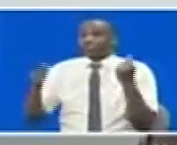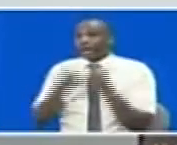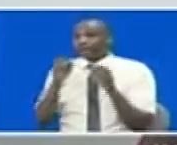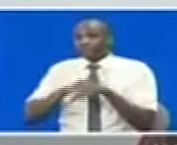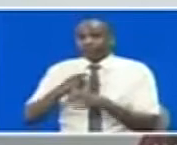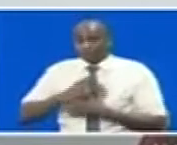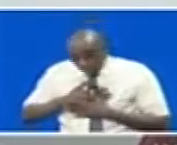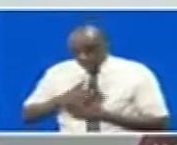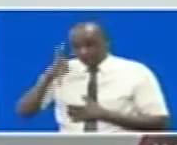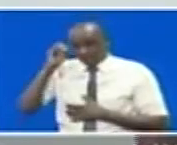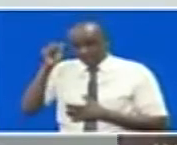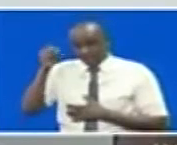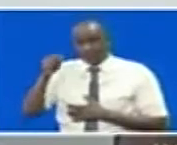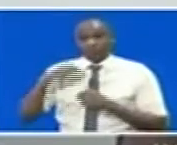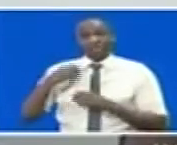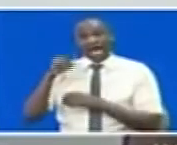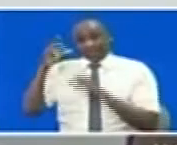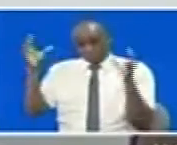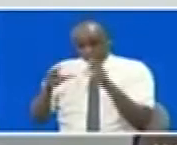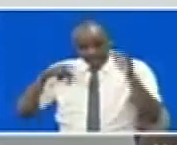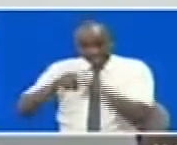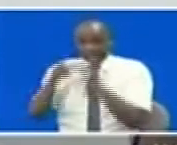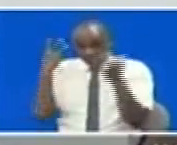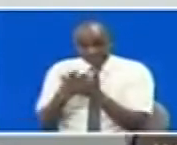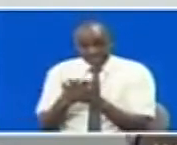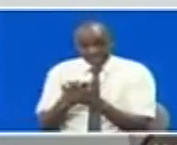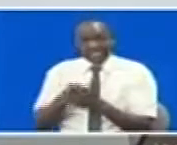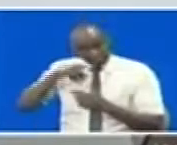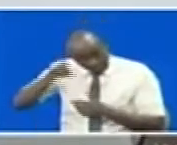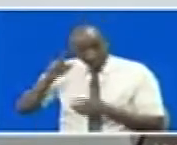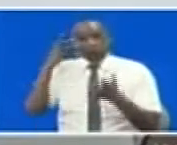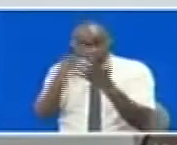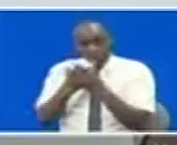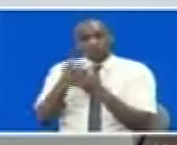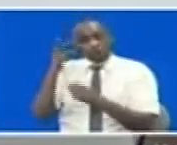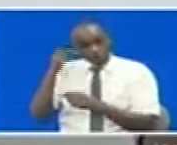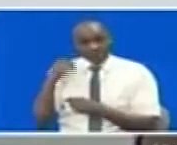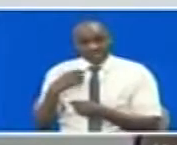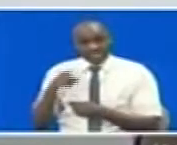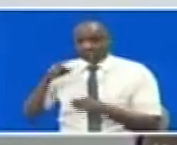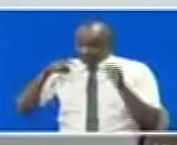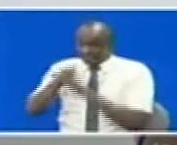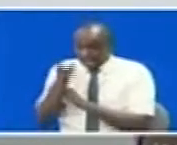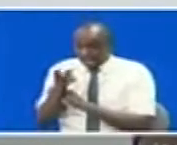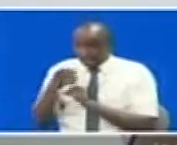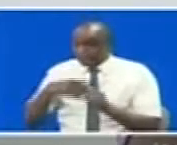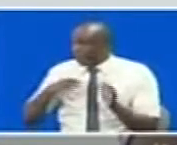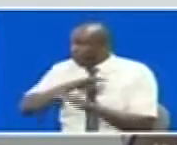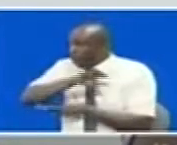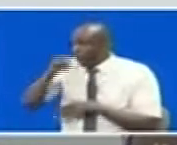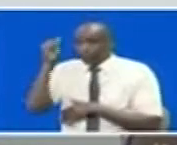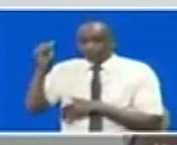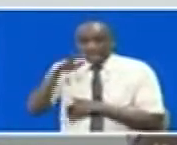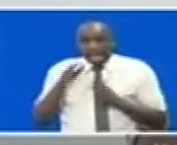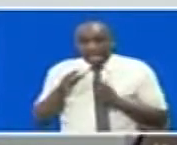Honorable Muthama and the others, the famous six, Pangani six, right, when they spent the 4 nights, I mean, the atmosphere across the political